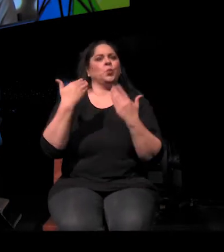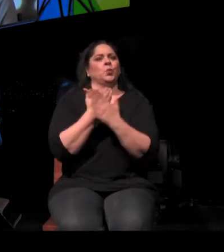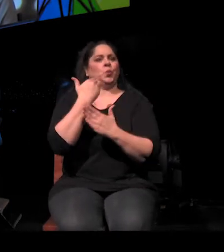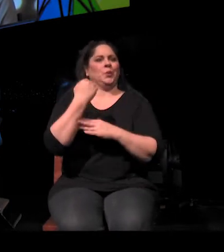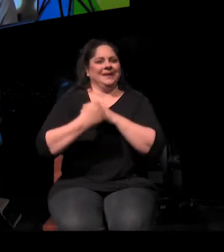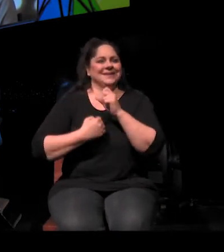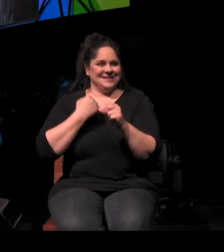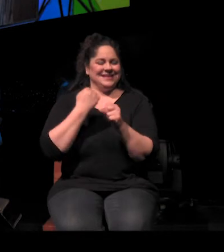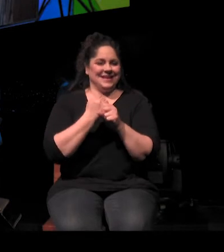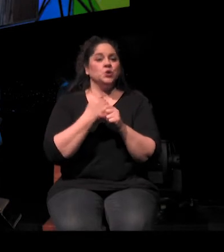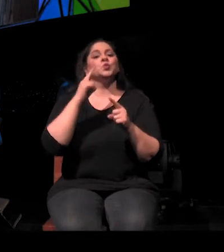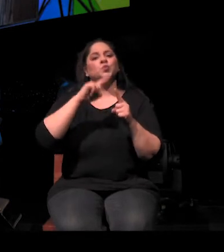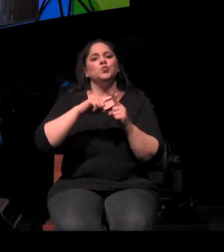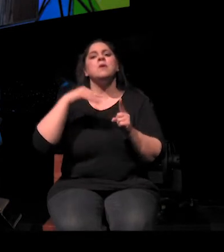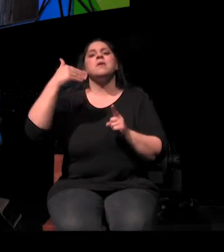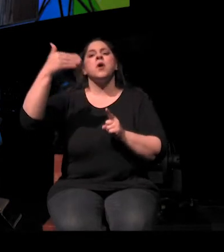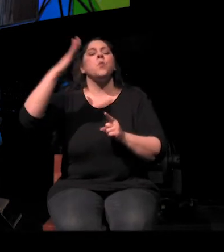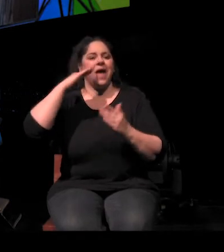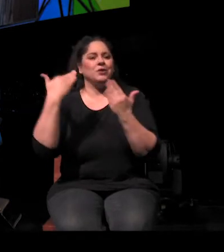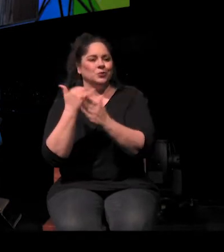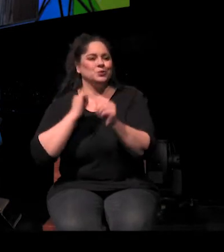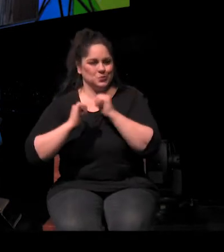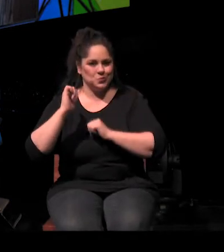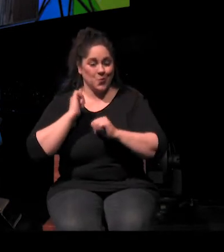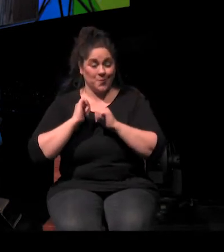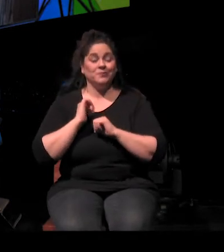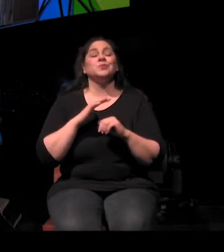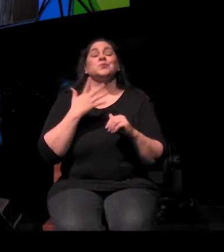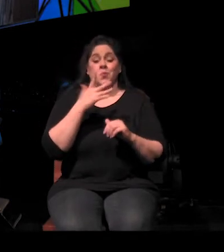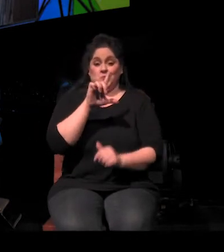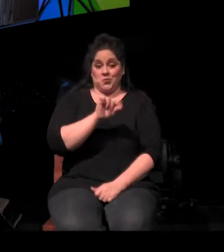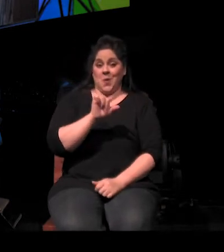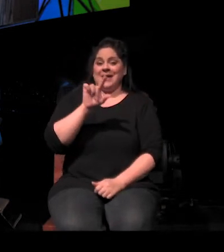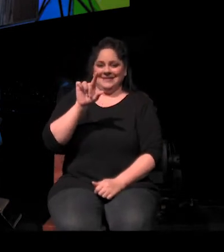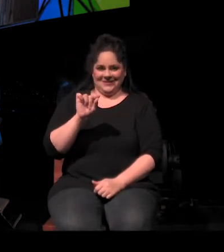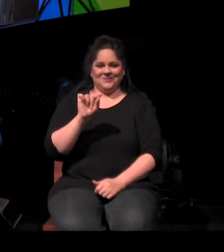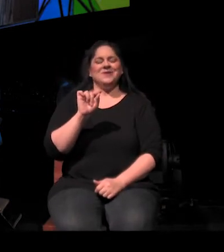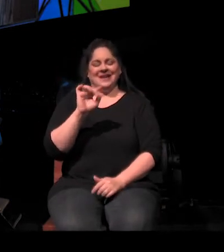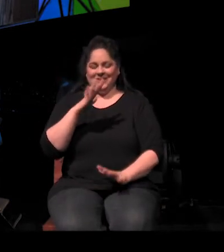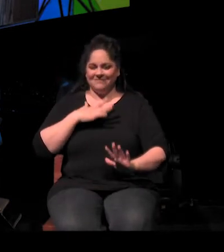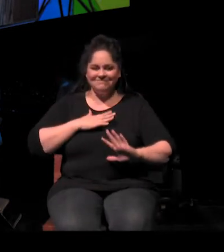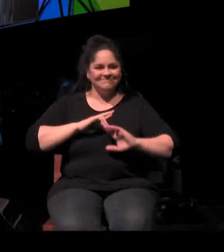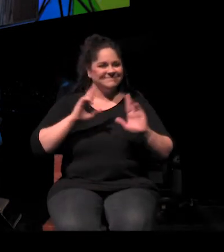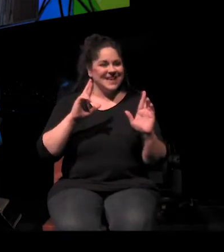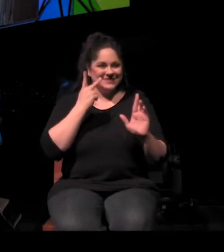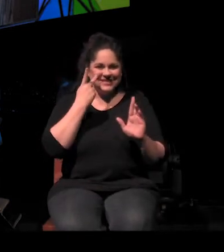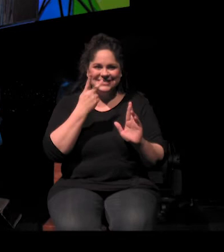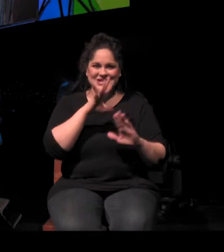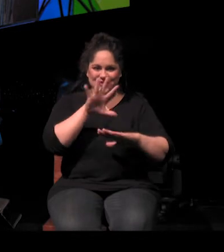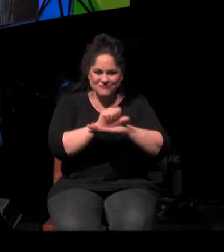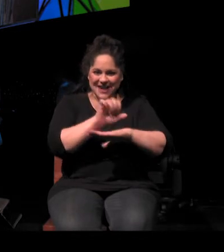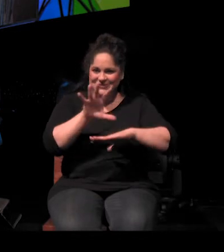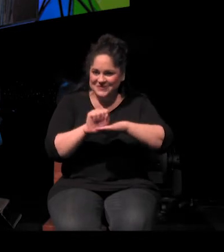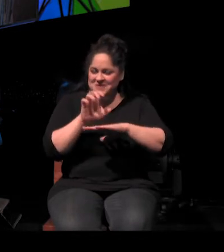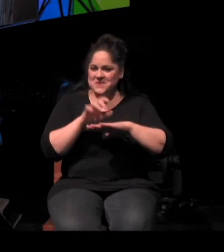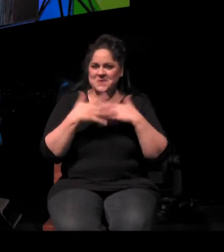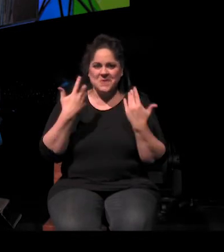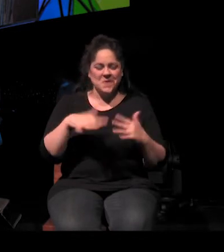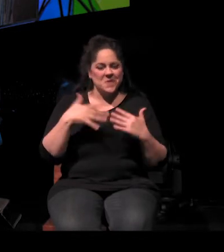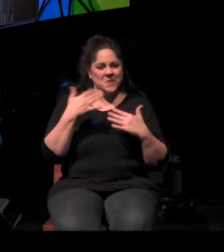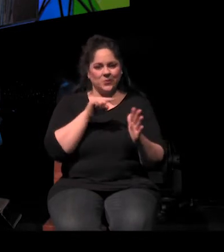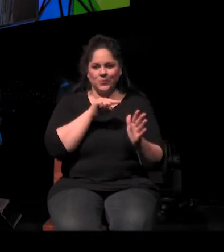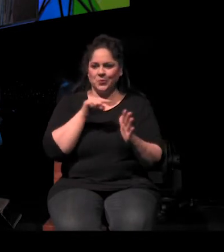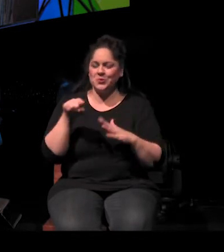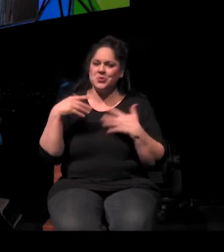year comes through. And so coming into 2020, looking at all the reservations that were already